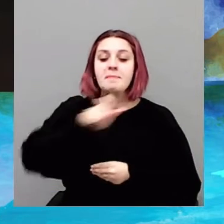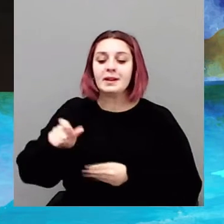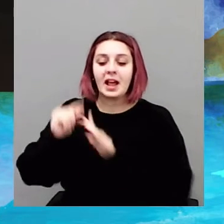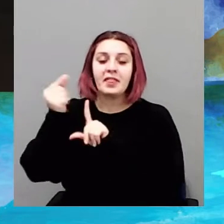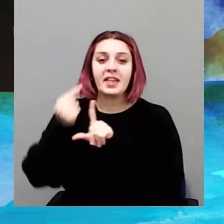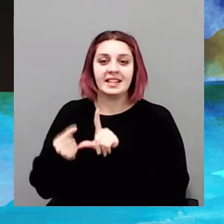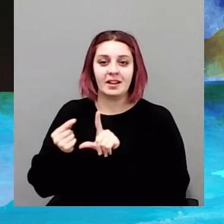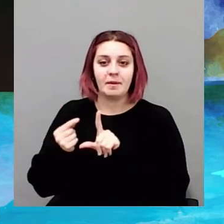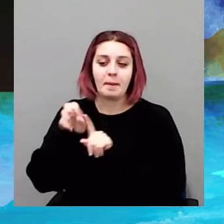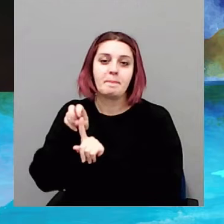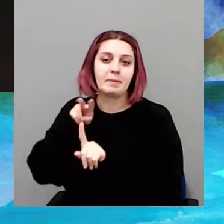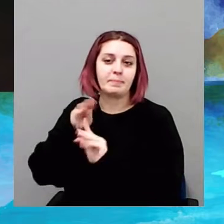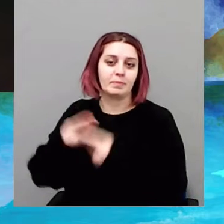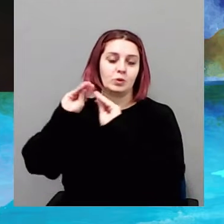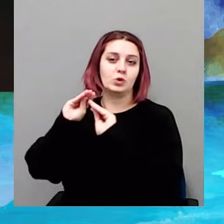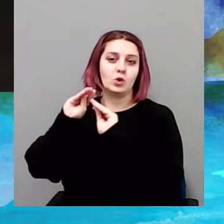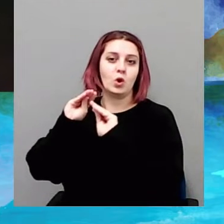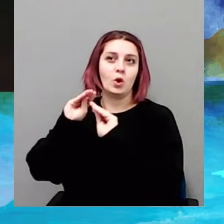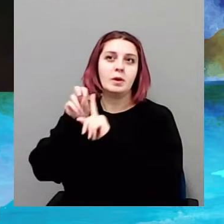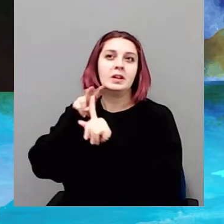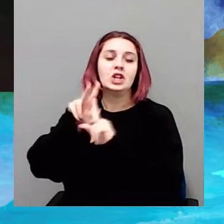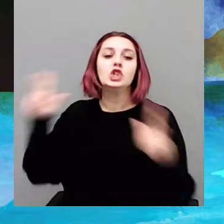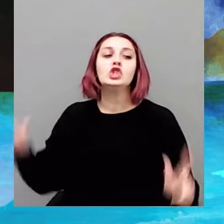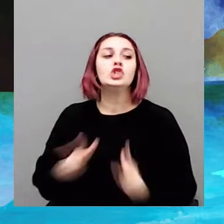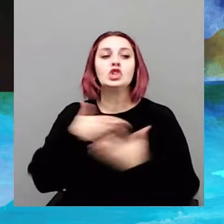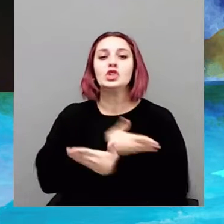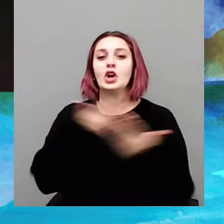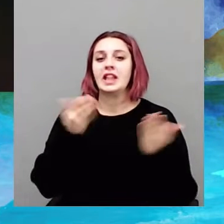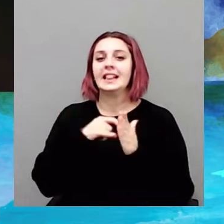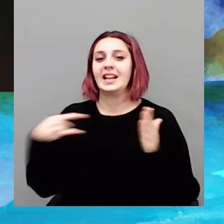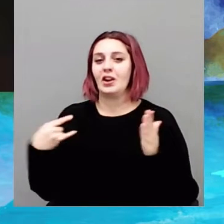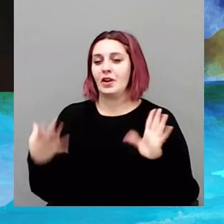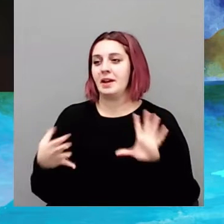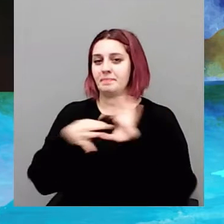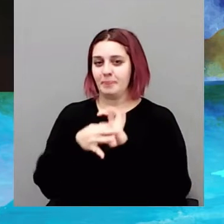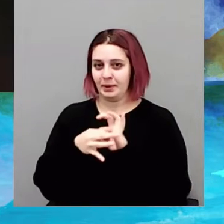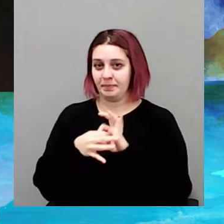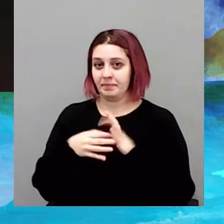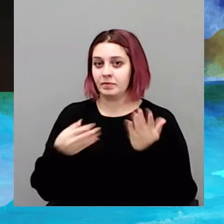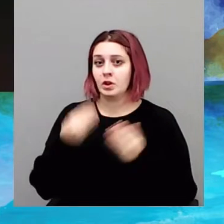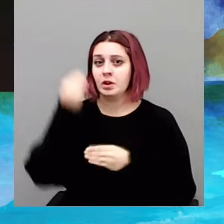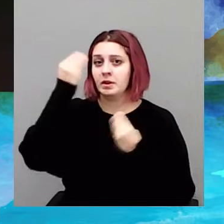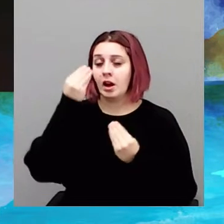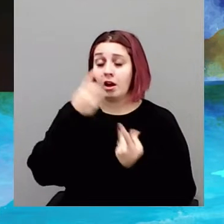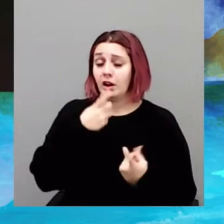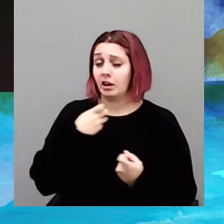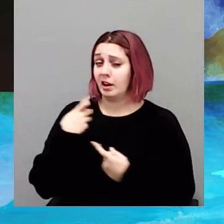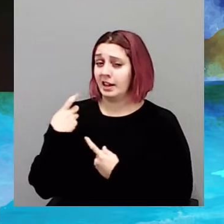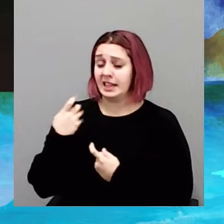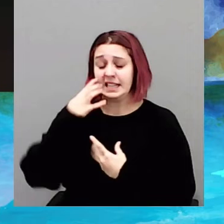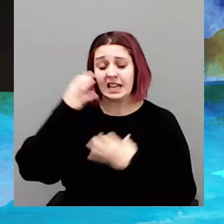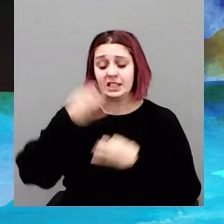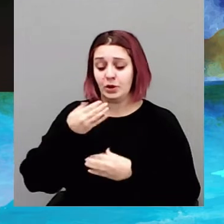of designers with this social point of view of technology. And I think that we're going to